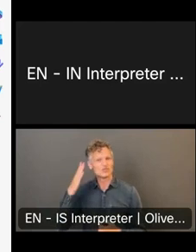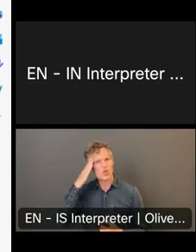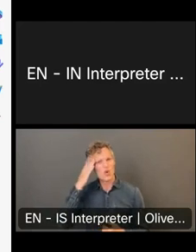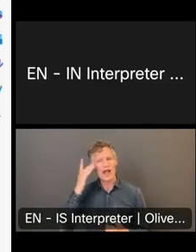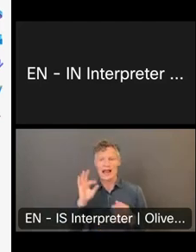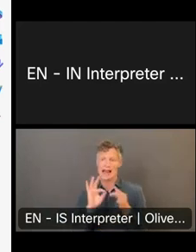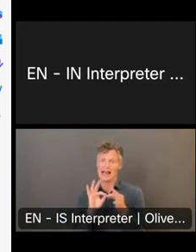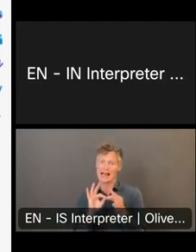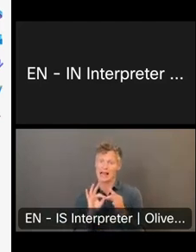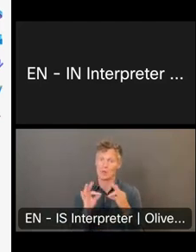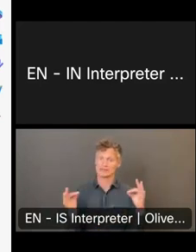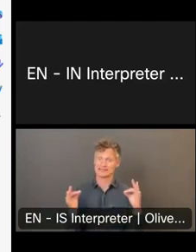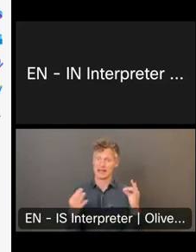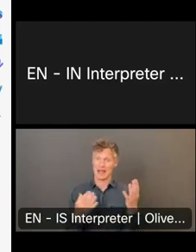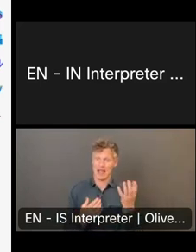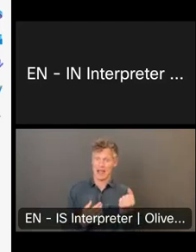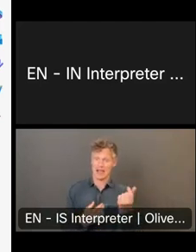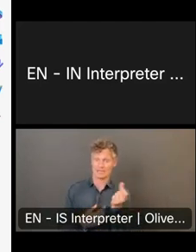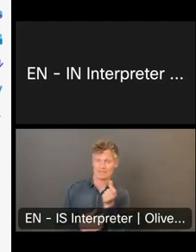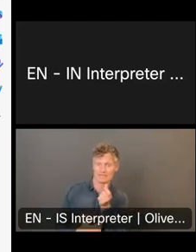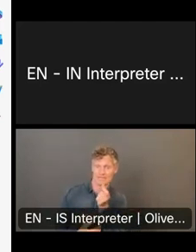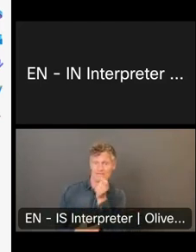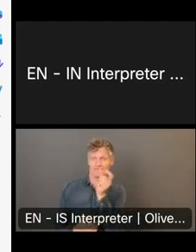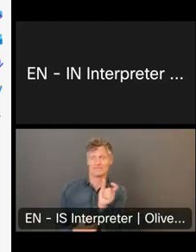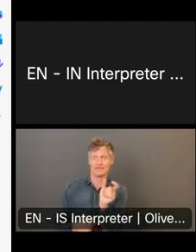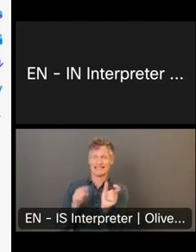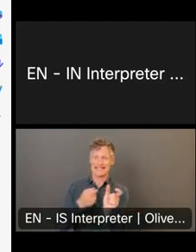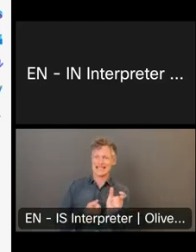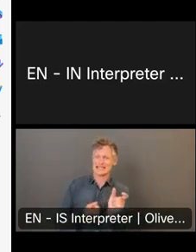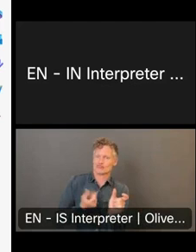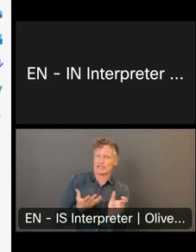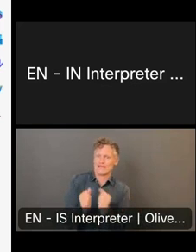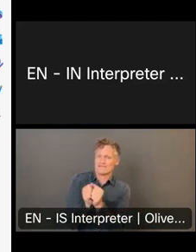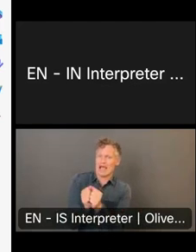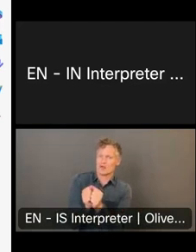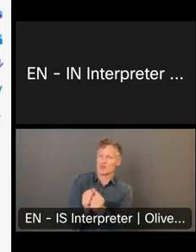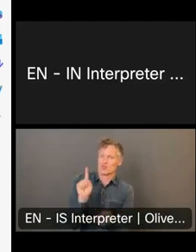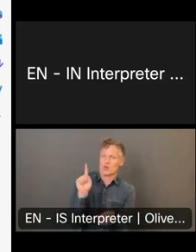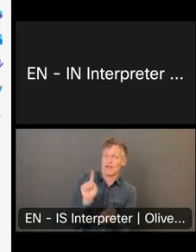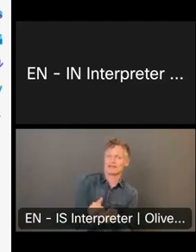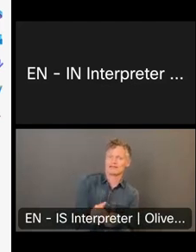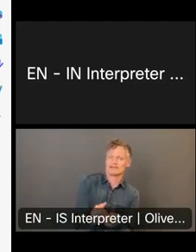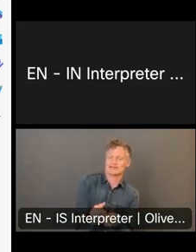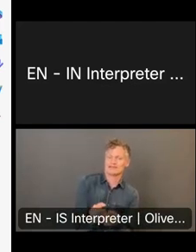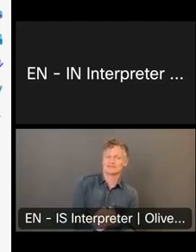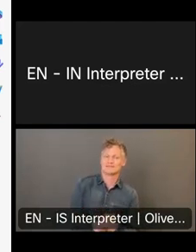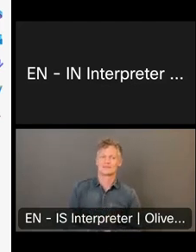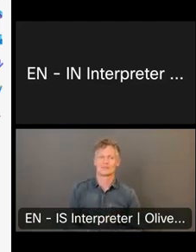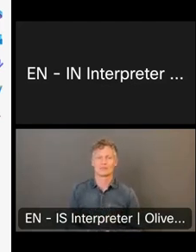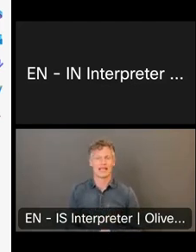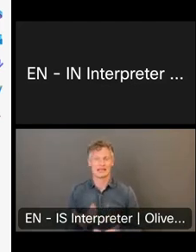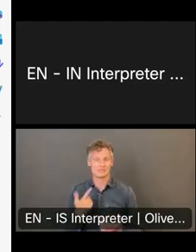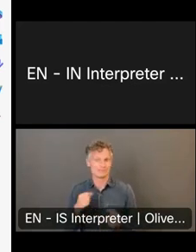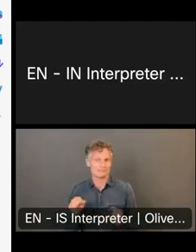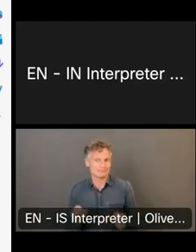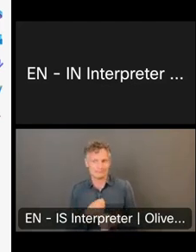linguistic element is used, its expressive value diminishes and its repetition becomes easier. You can't pronounce, you can't step